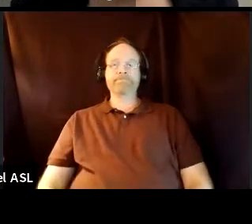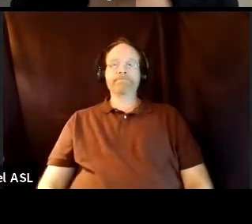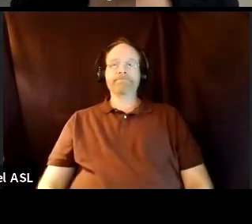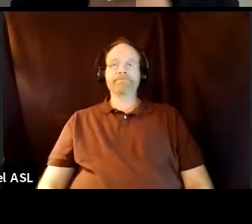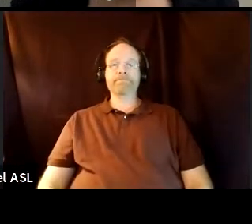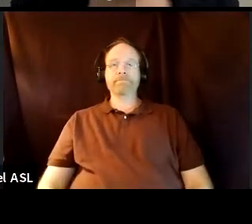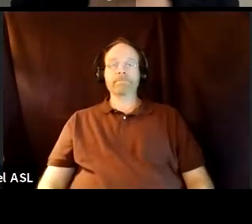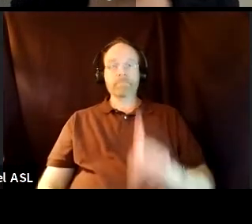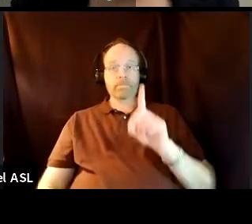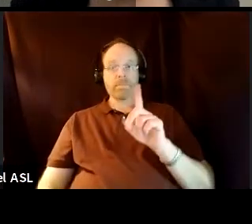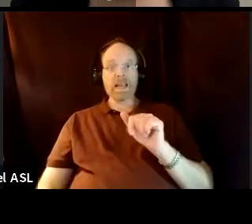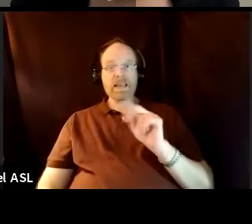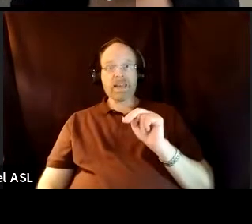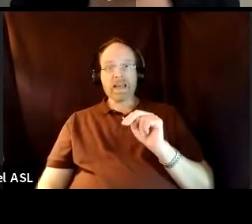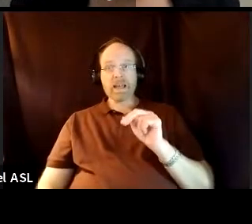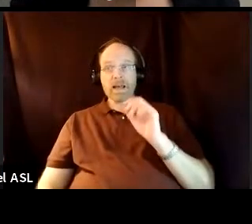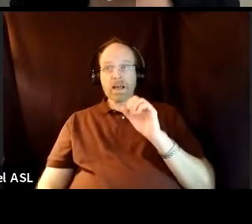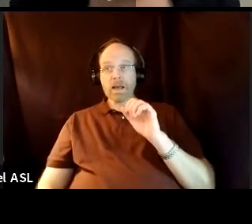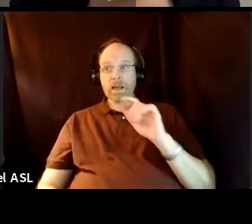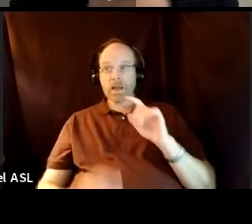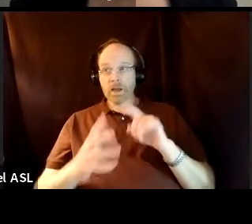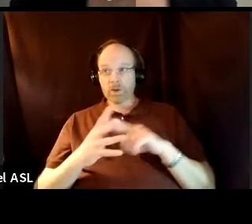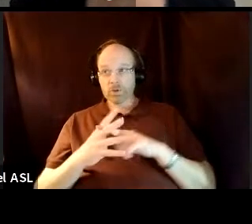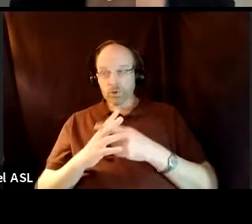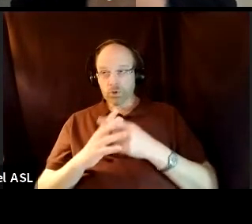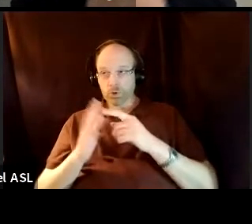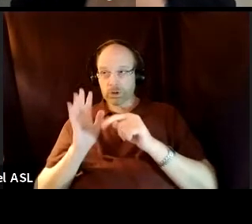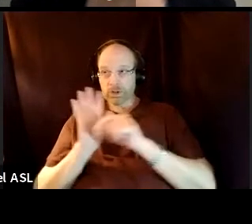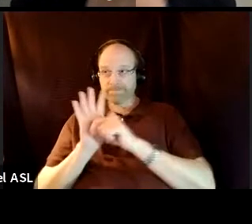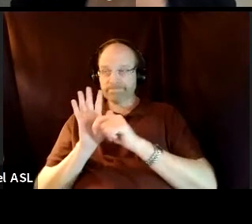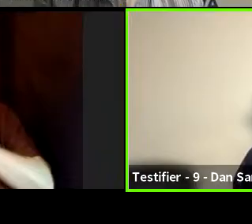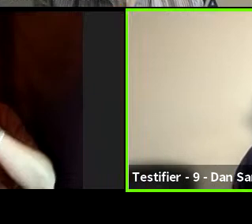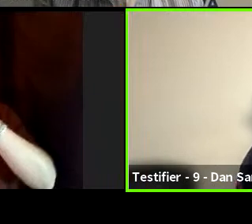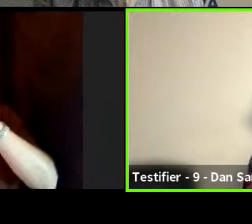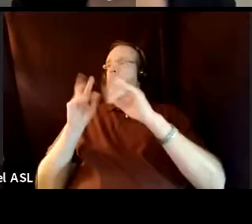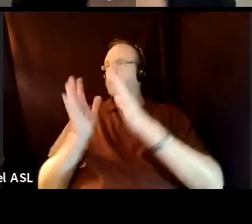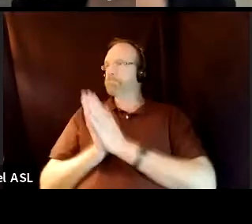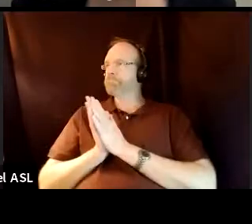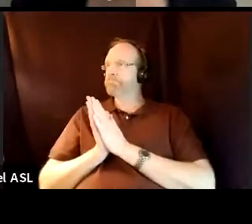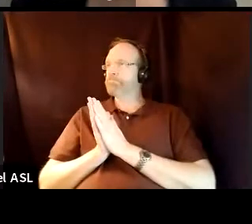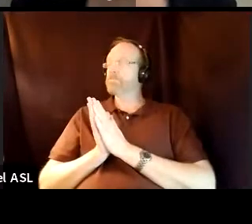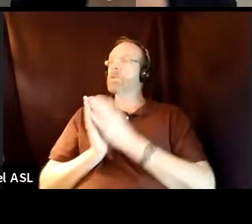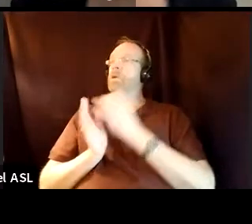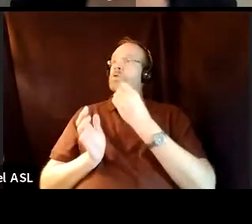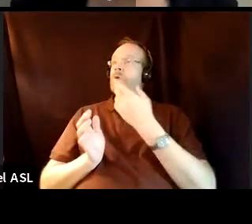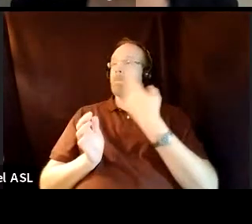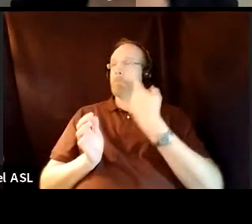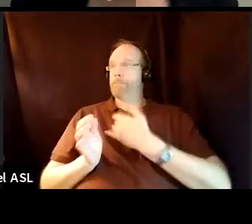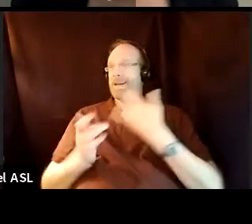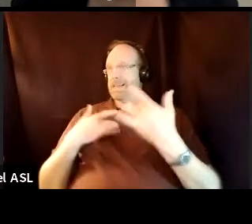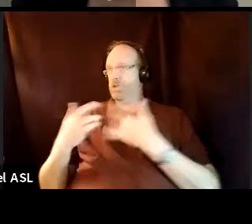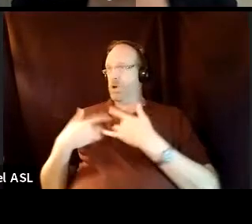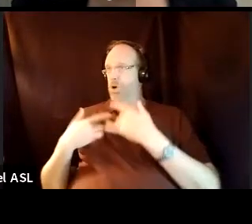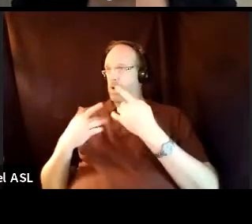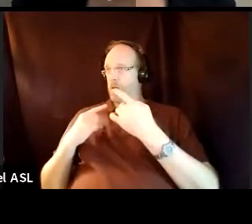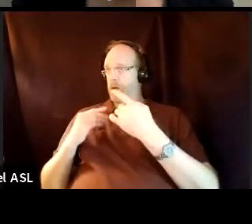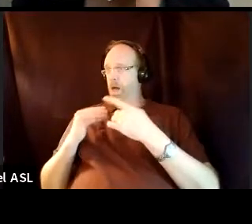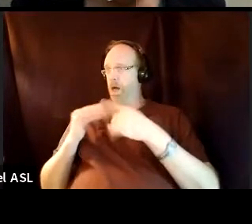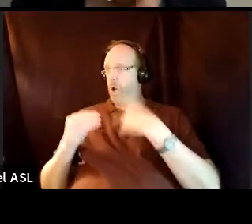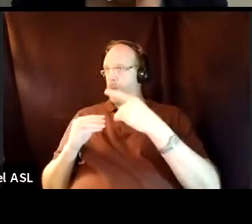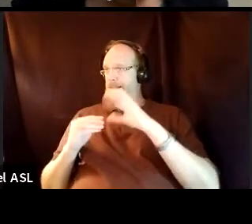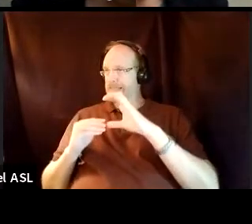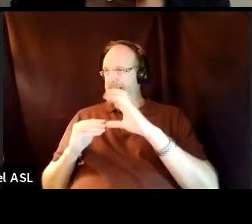Dan, I see you. If you can just unmute yourself and please begin your testimony. Right at the top of the order. So my concern around CD 8